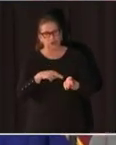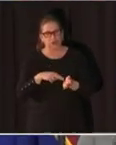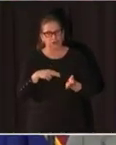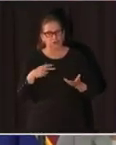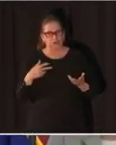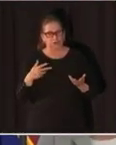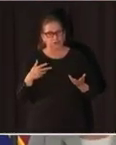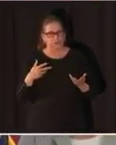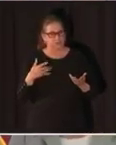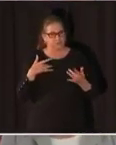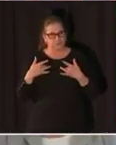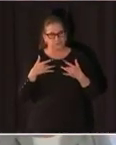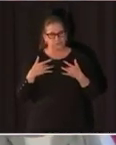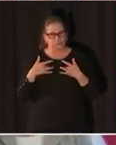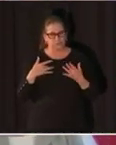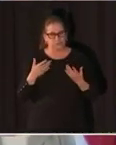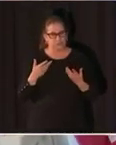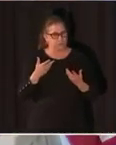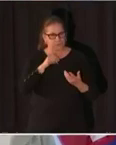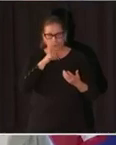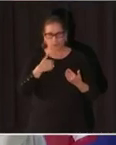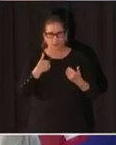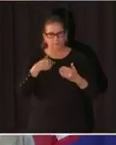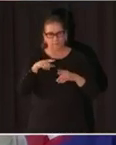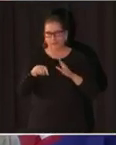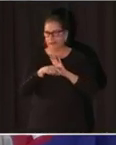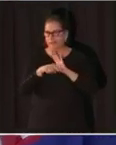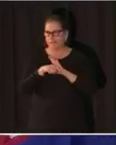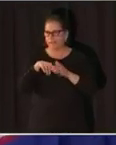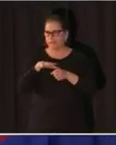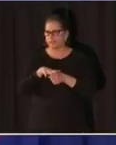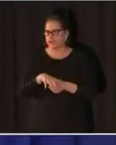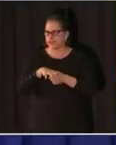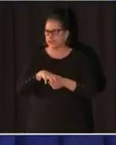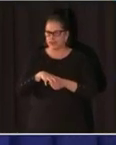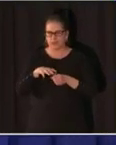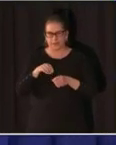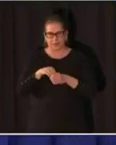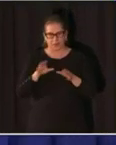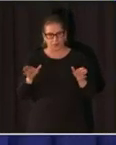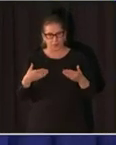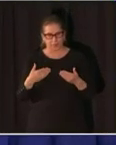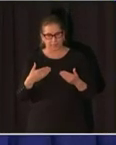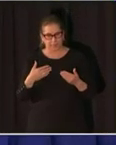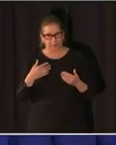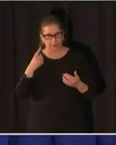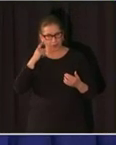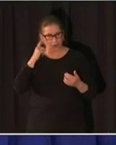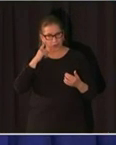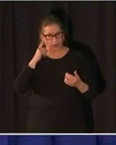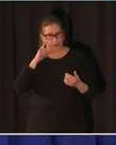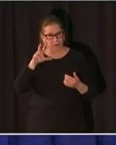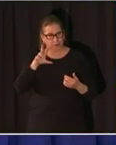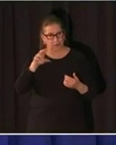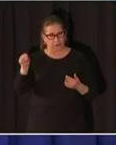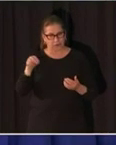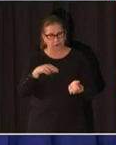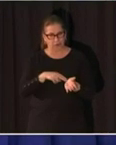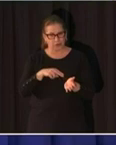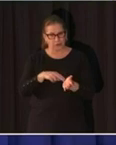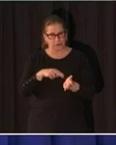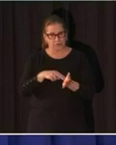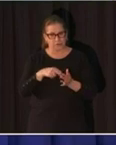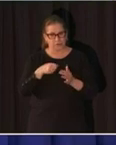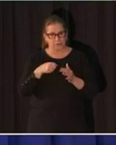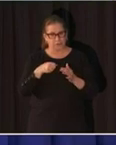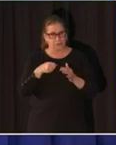nurses union also said that 30 nurses are out on quarantine, creating major staffing problems.